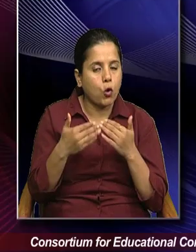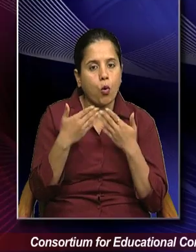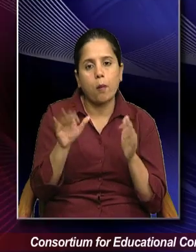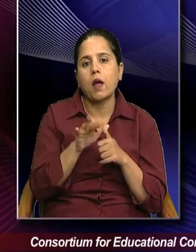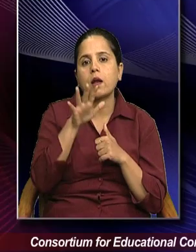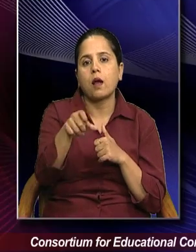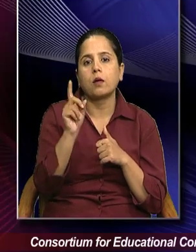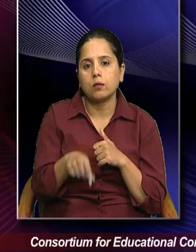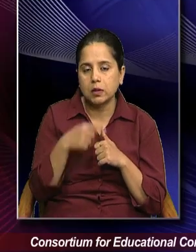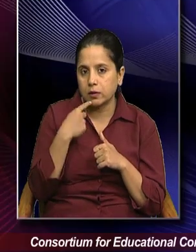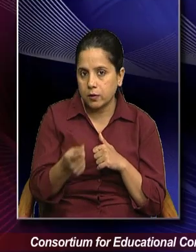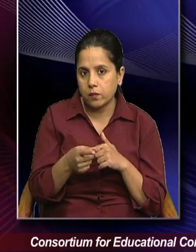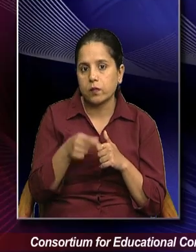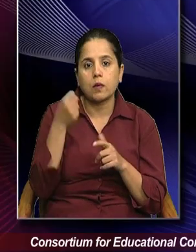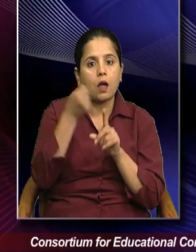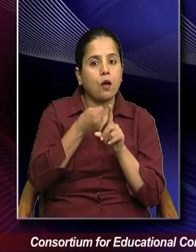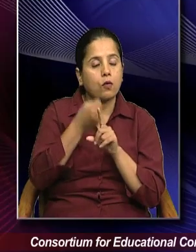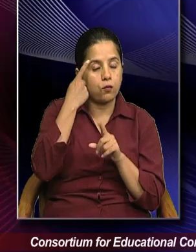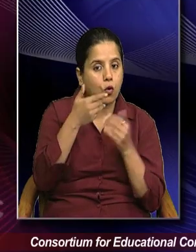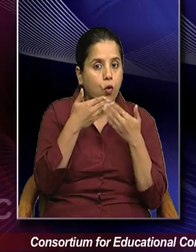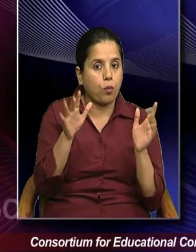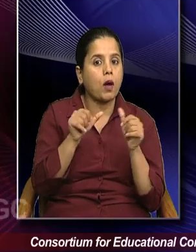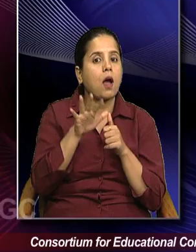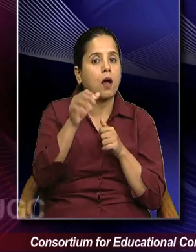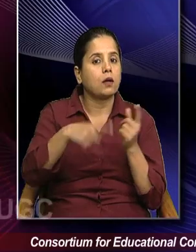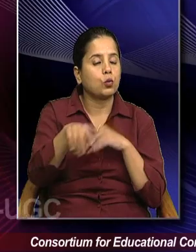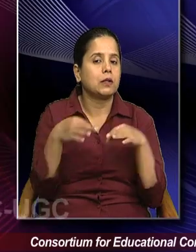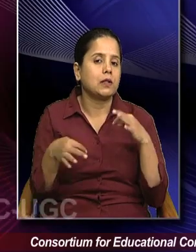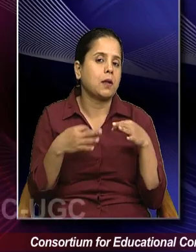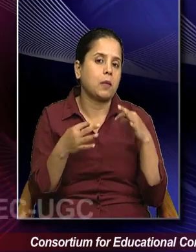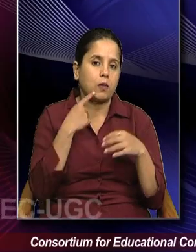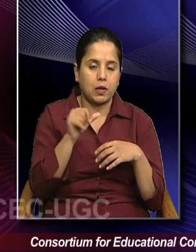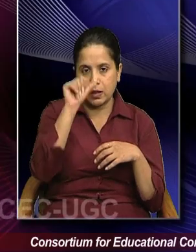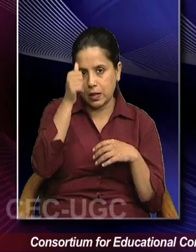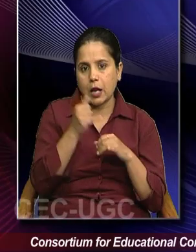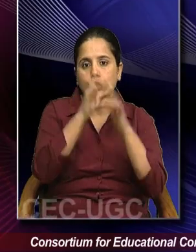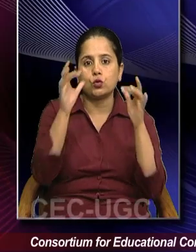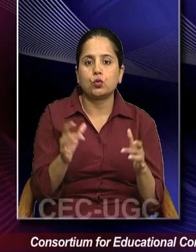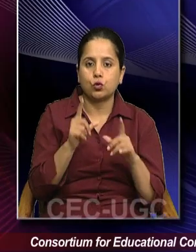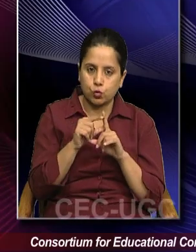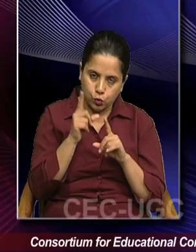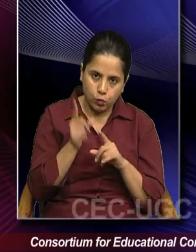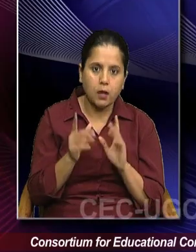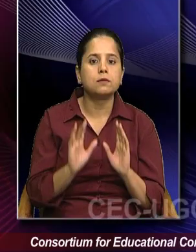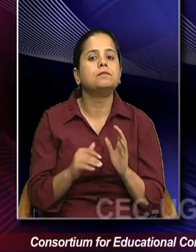access. Advocate for open access to research papers from Indian institutions.